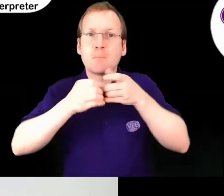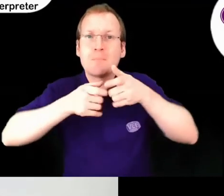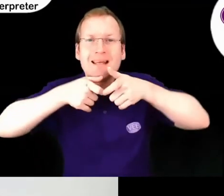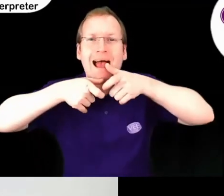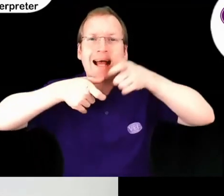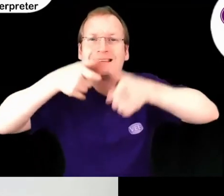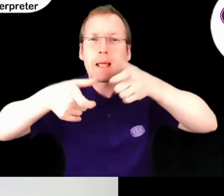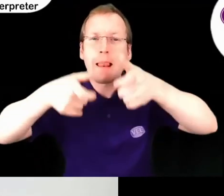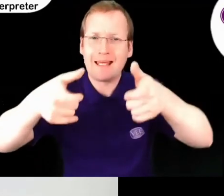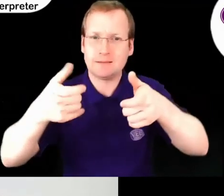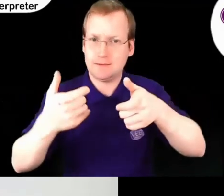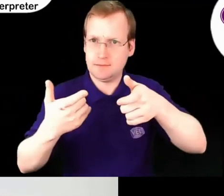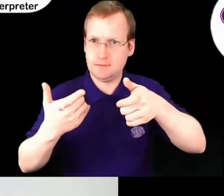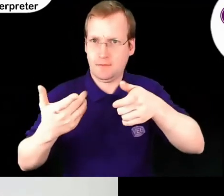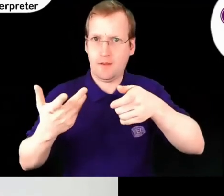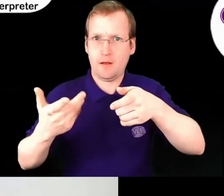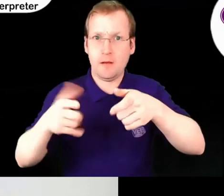people.